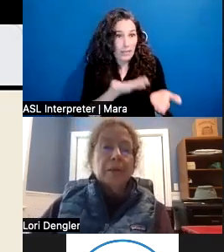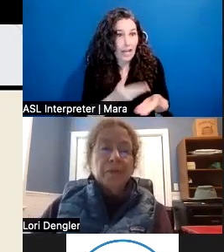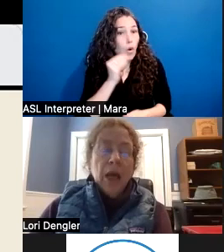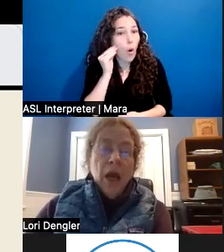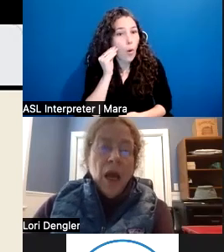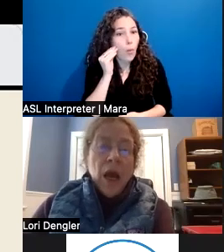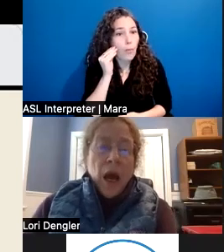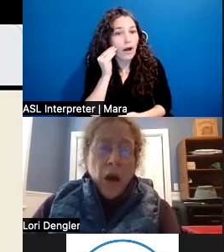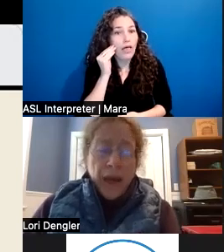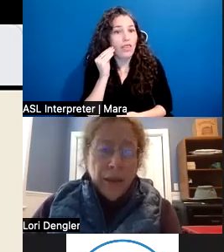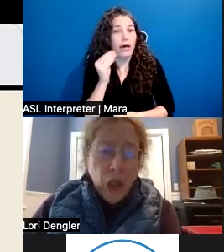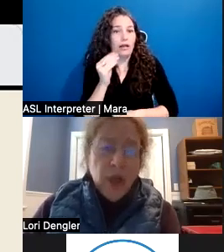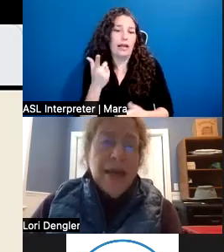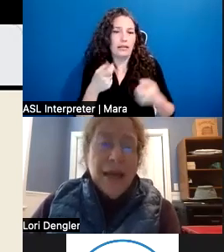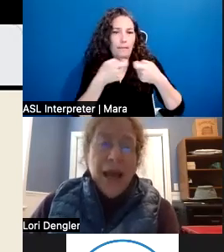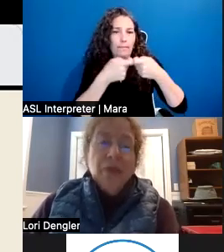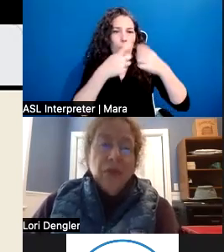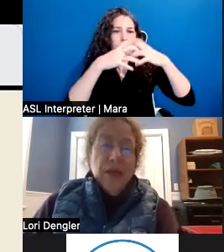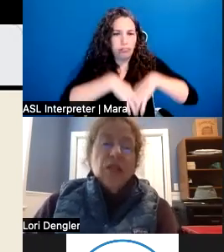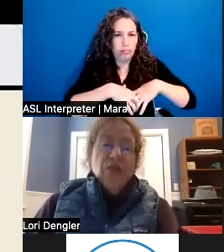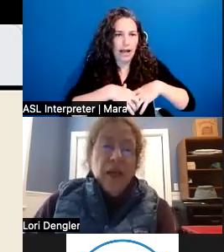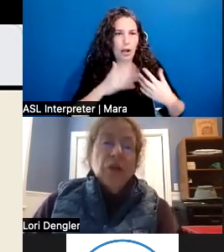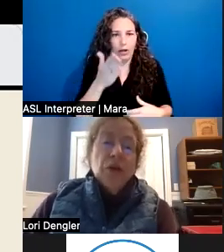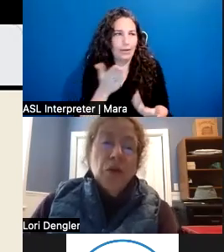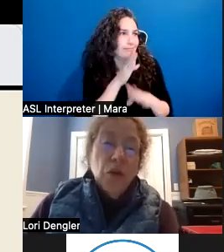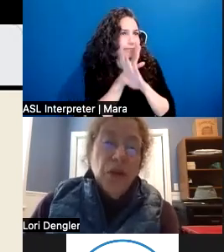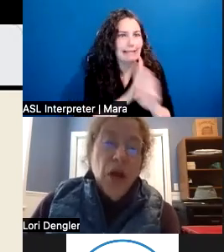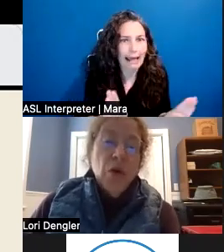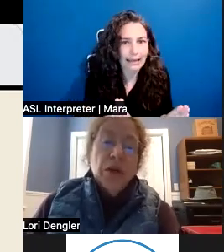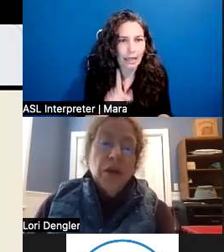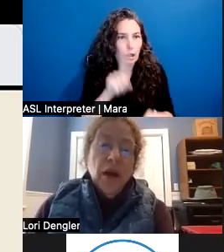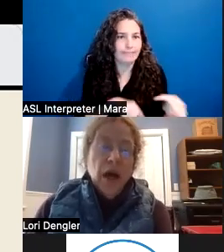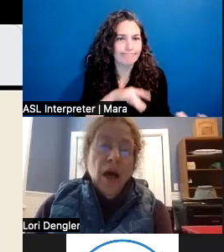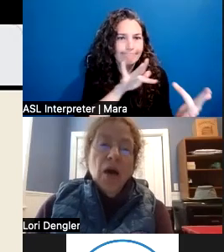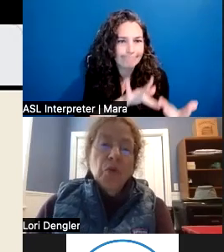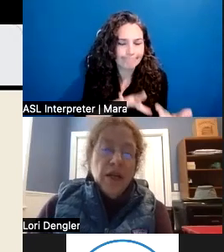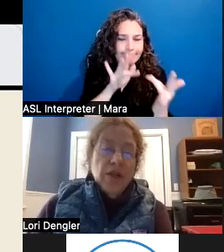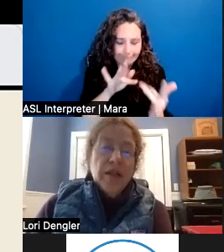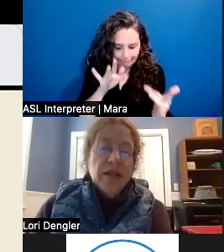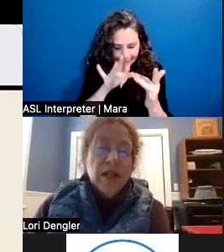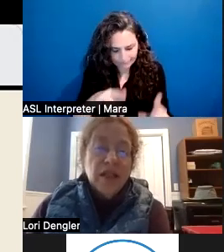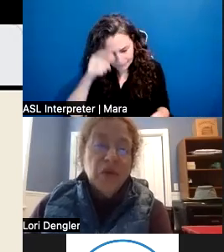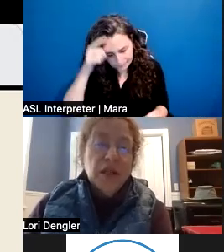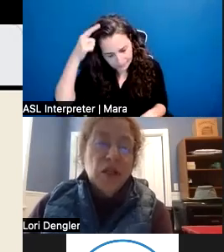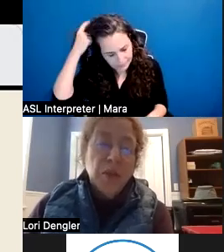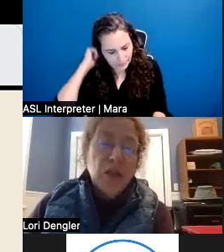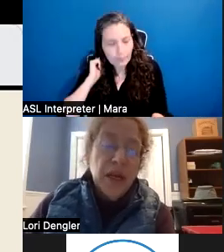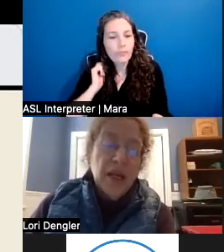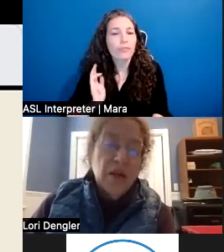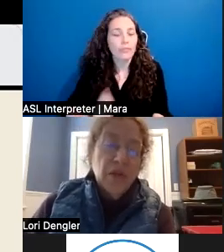silent. In looking at this figure, you will note a real distinct